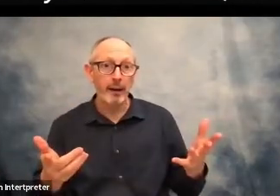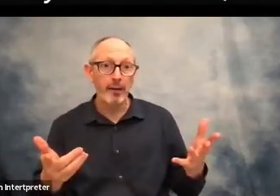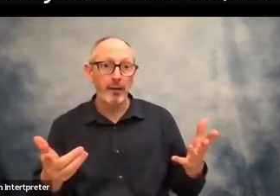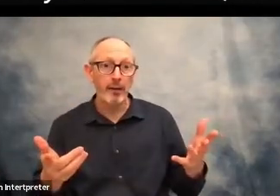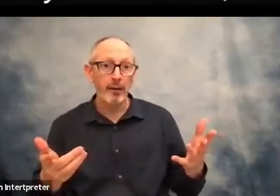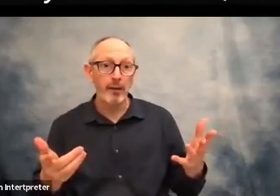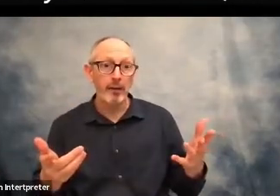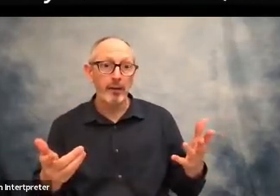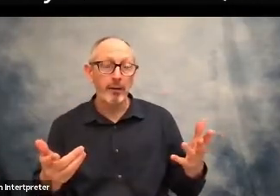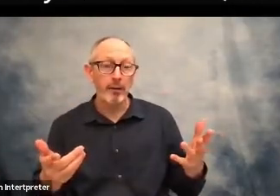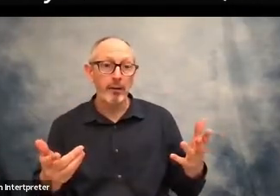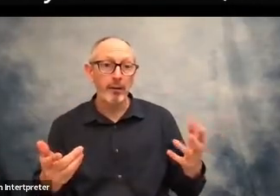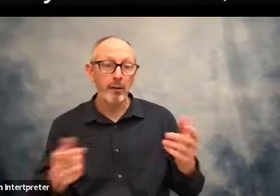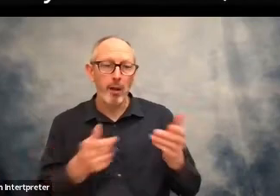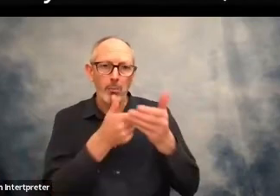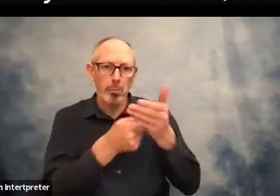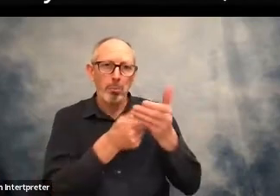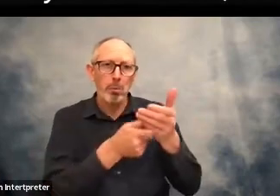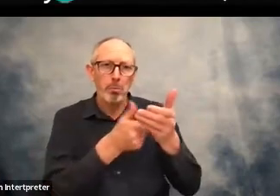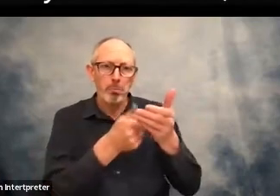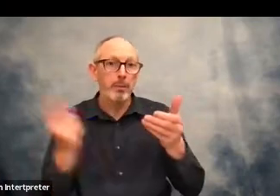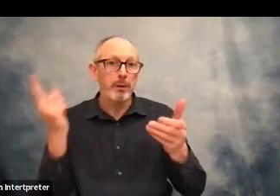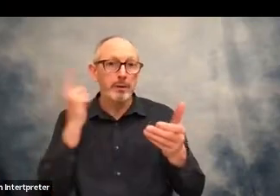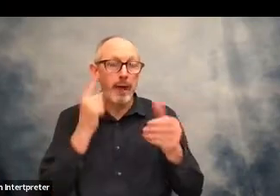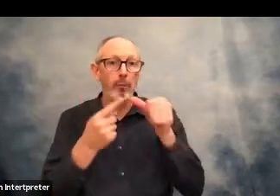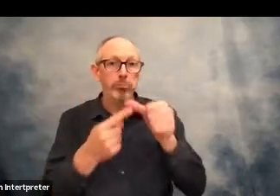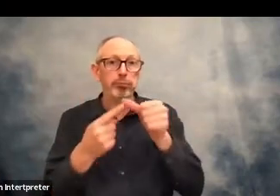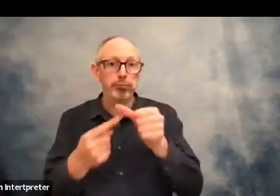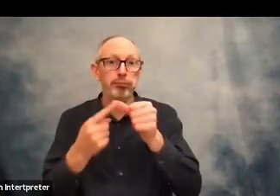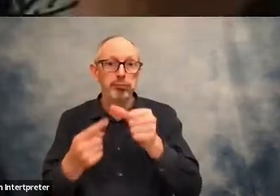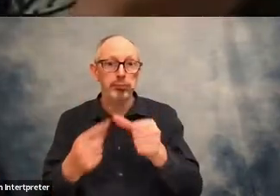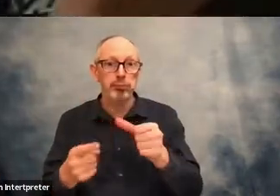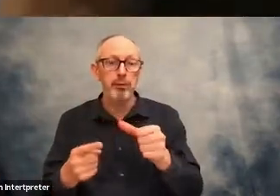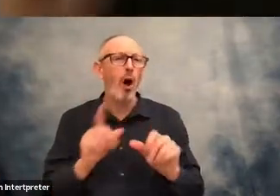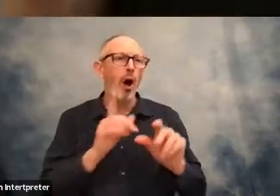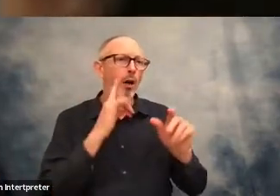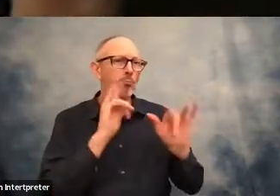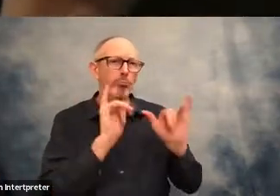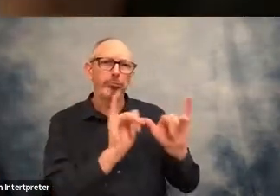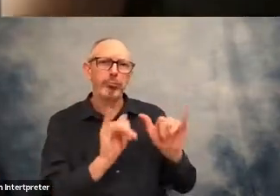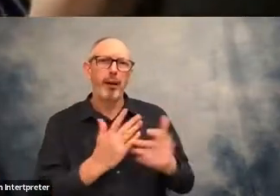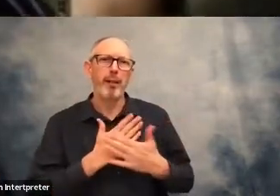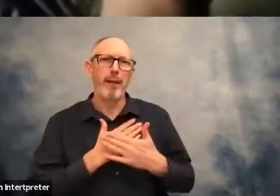love you daw. Oh, I love you too.